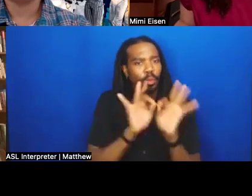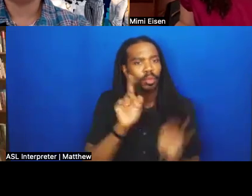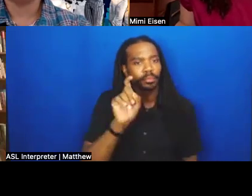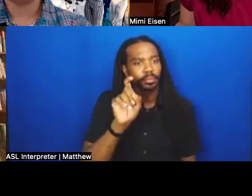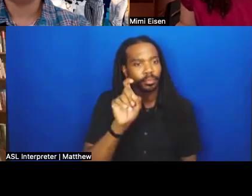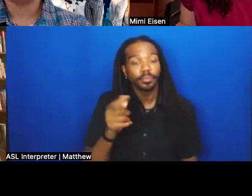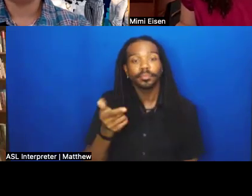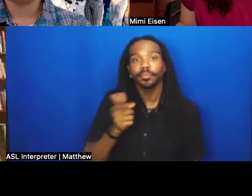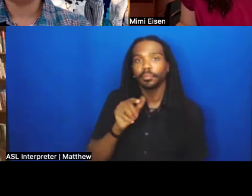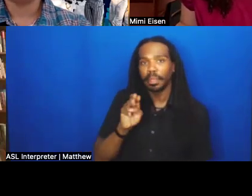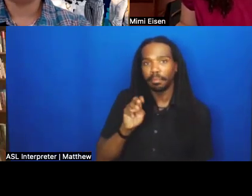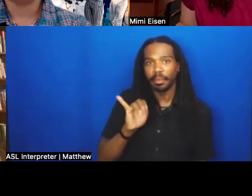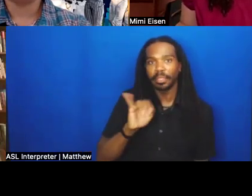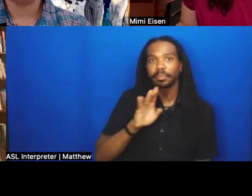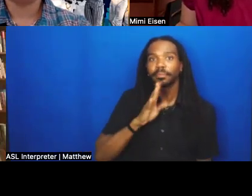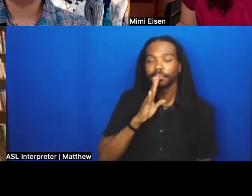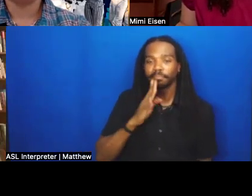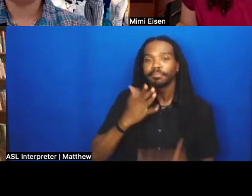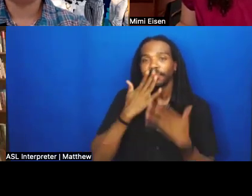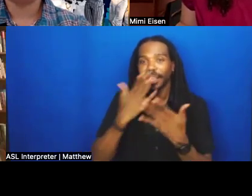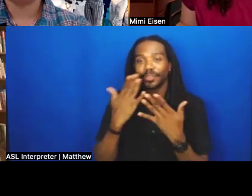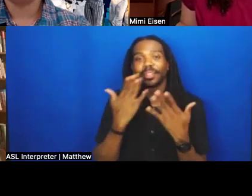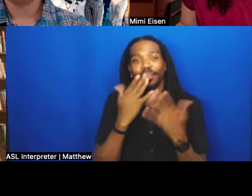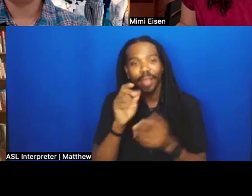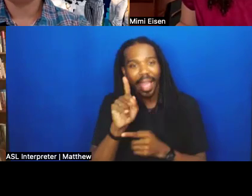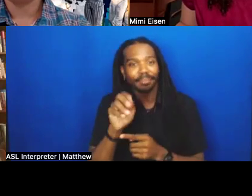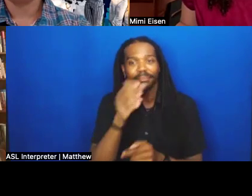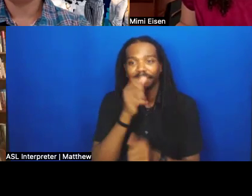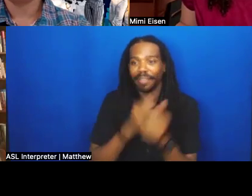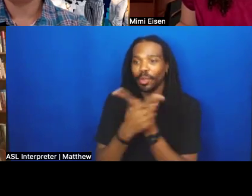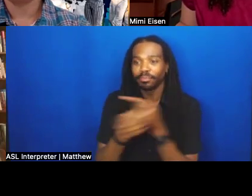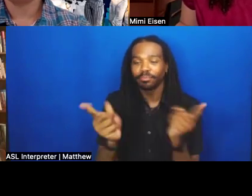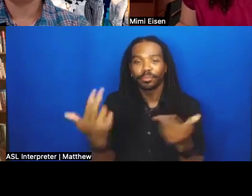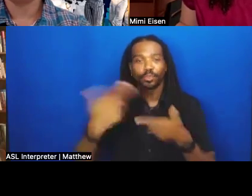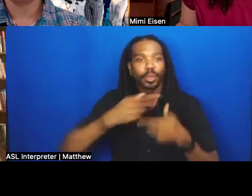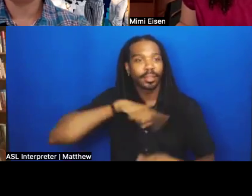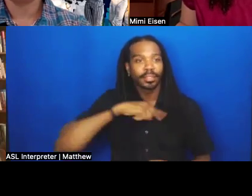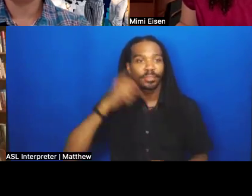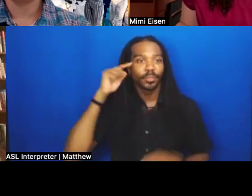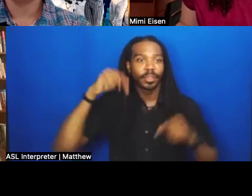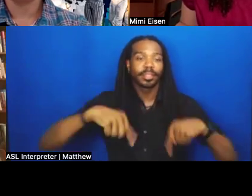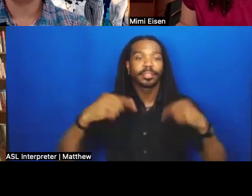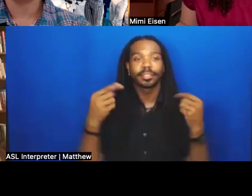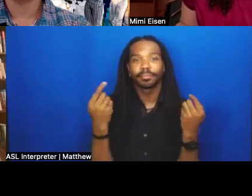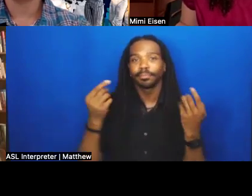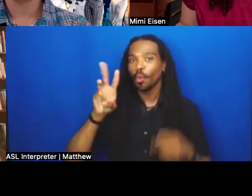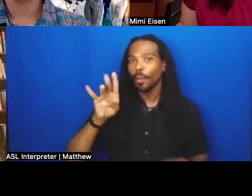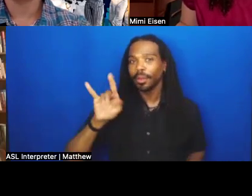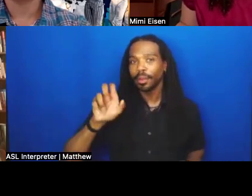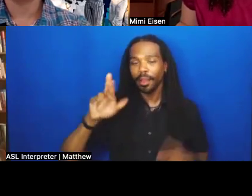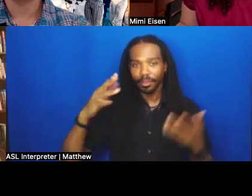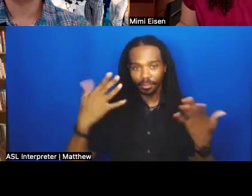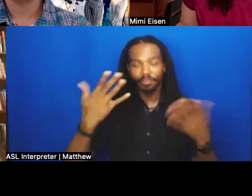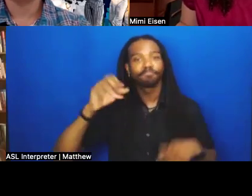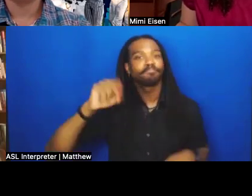Absolutely. Thanks, Adam, and thanks everyone for being here for this webinar. So yes, I wrote the